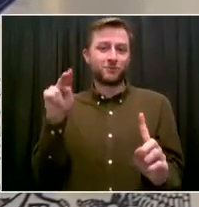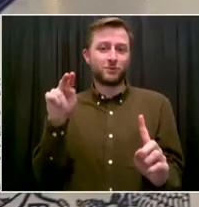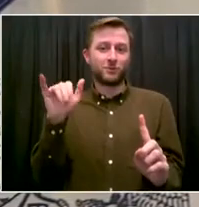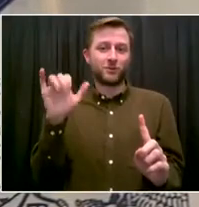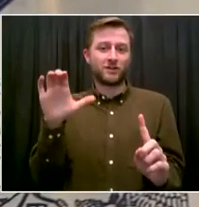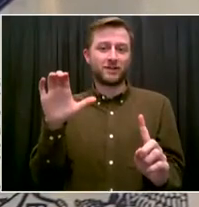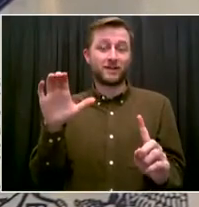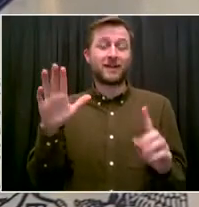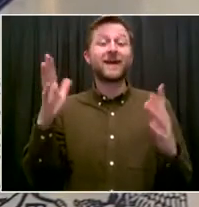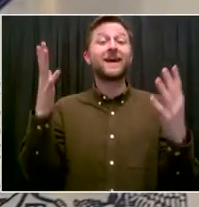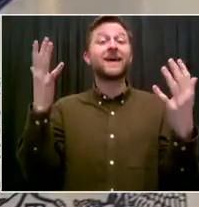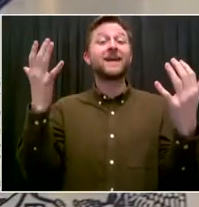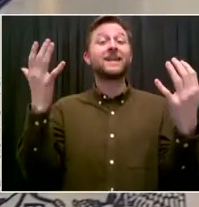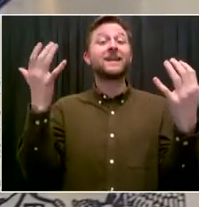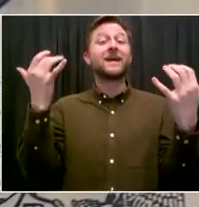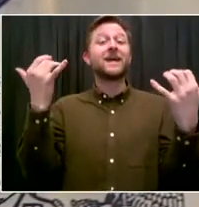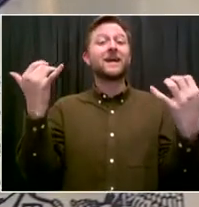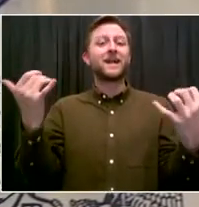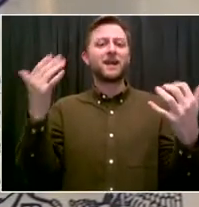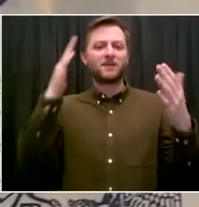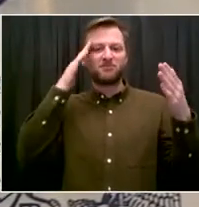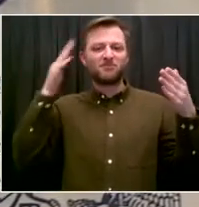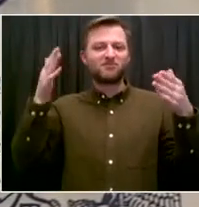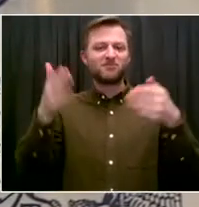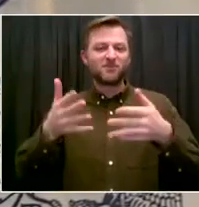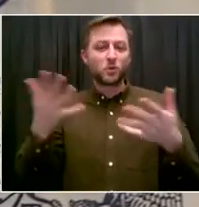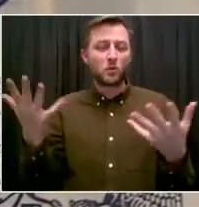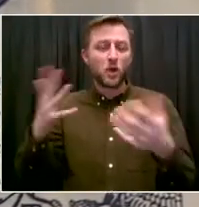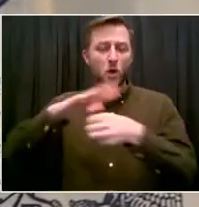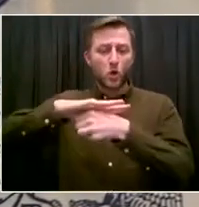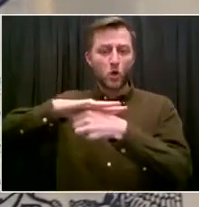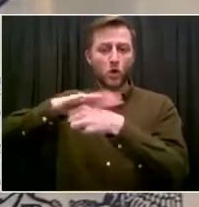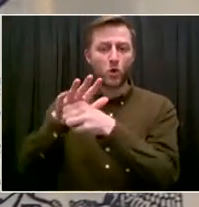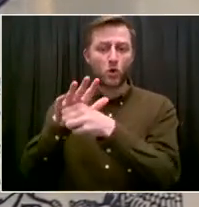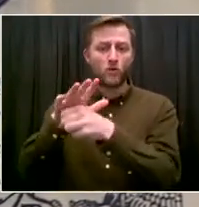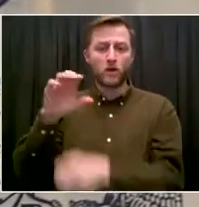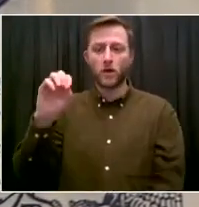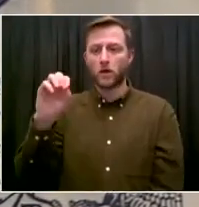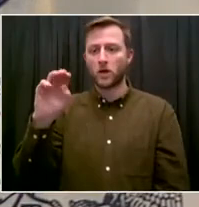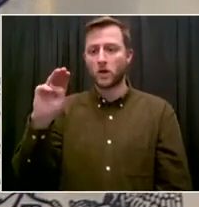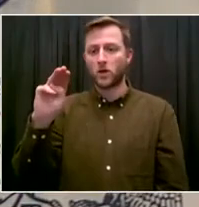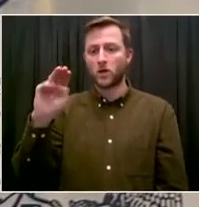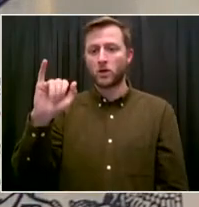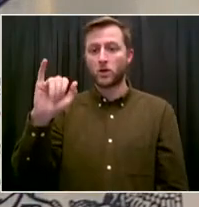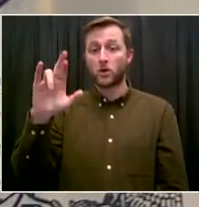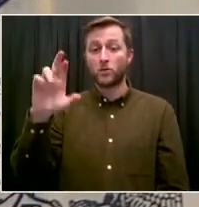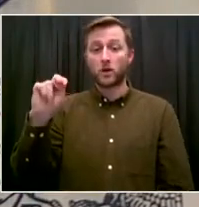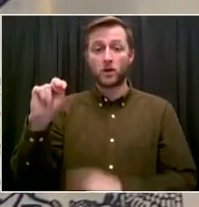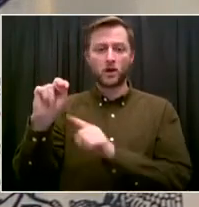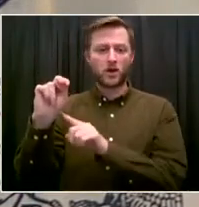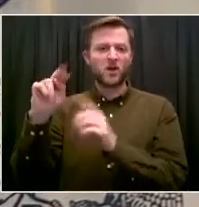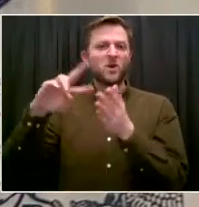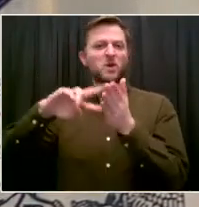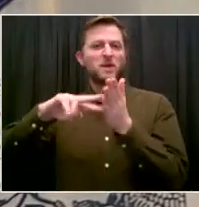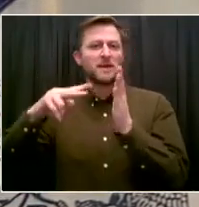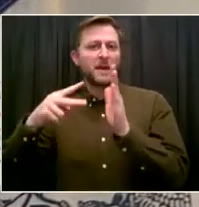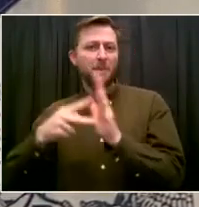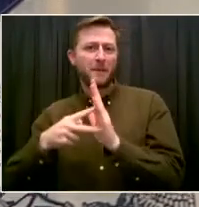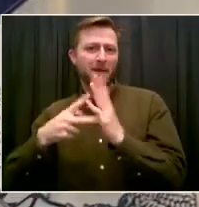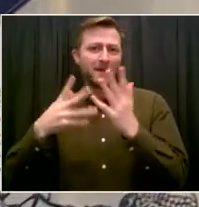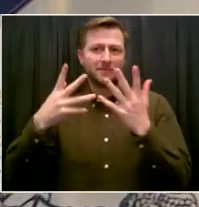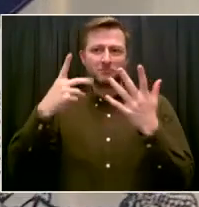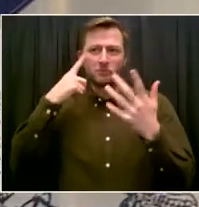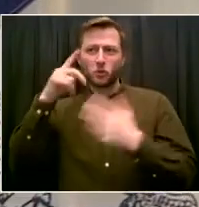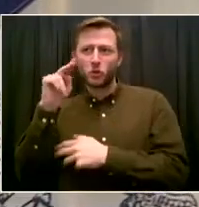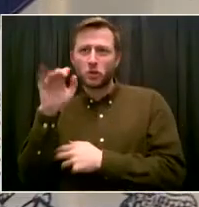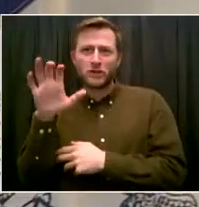exact moment, what Omicron means, what it means now, where it's going, what it means for New York City, what it means for all of us. So here's the